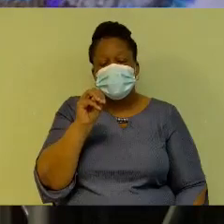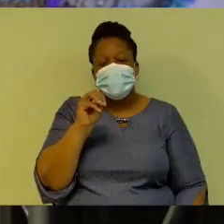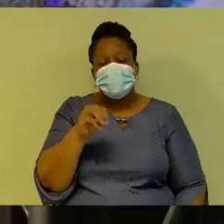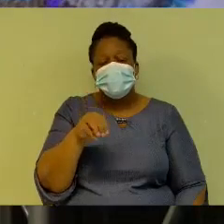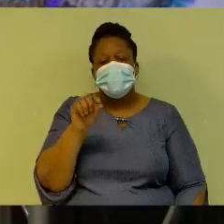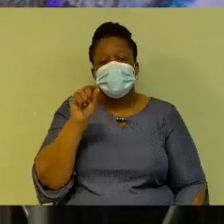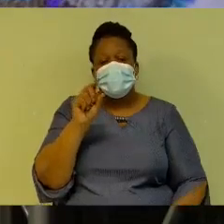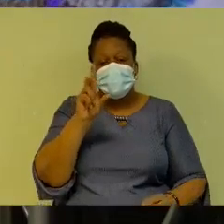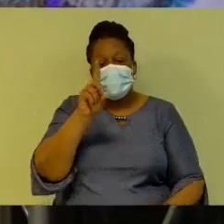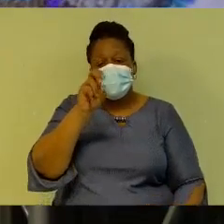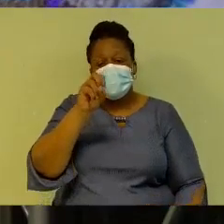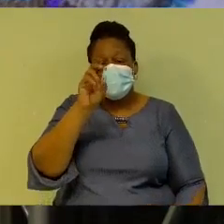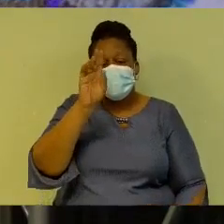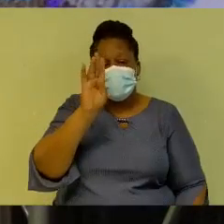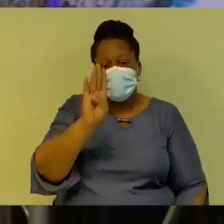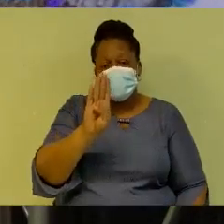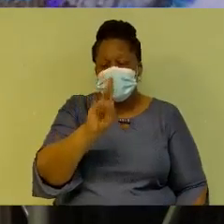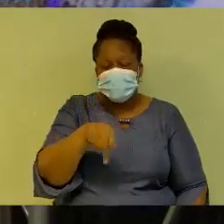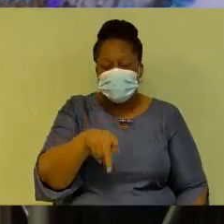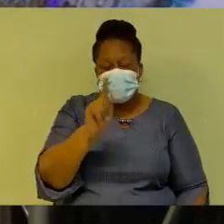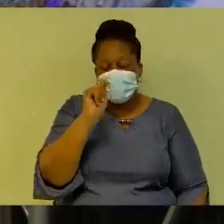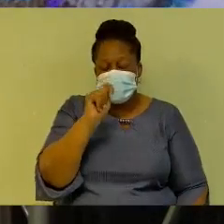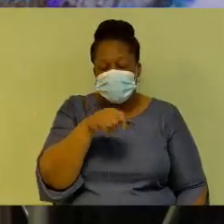or email